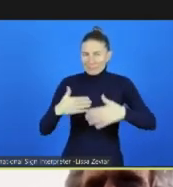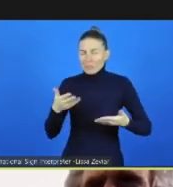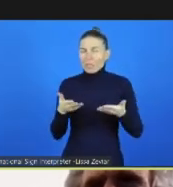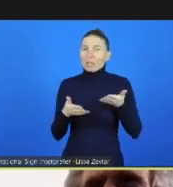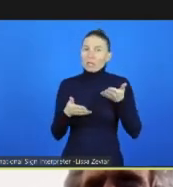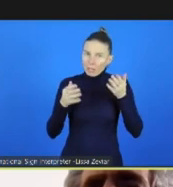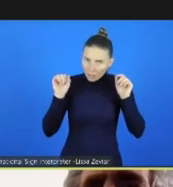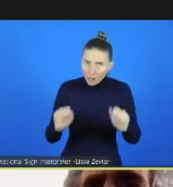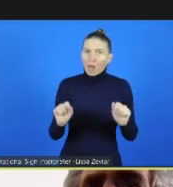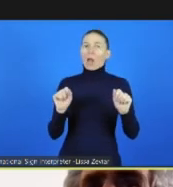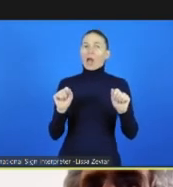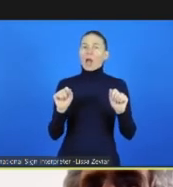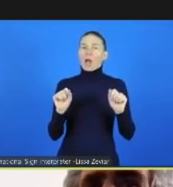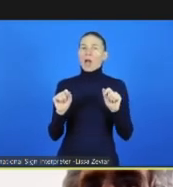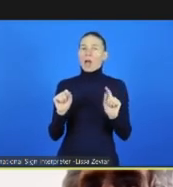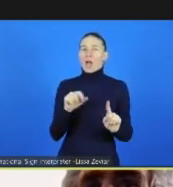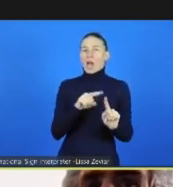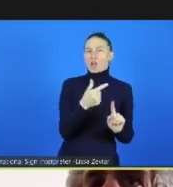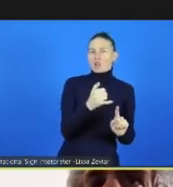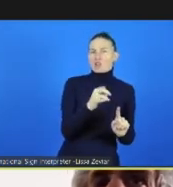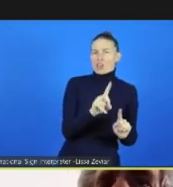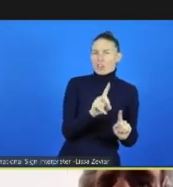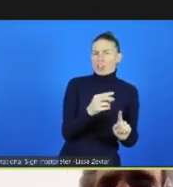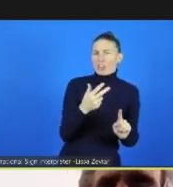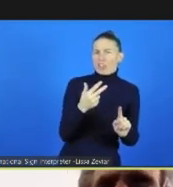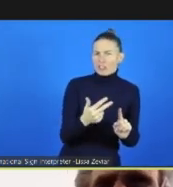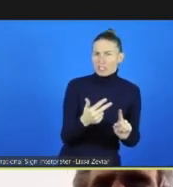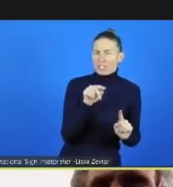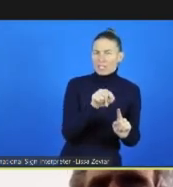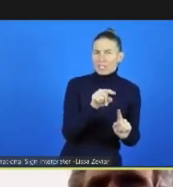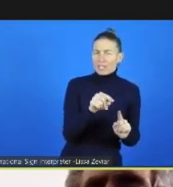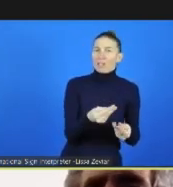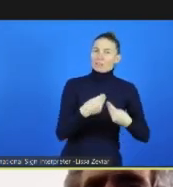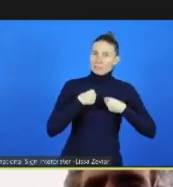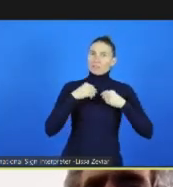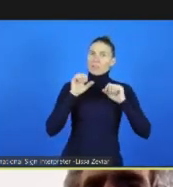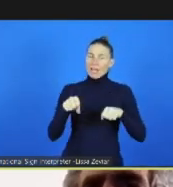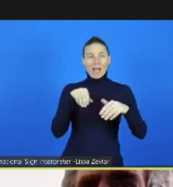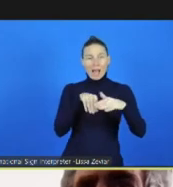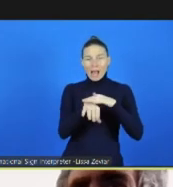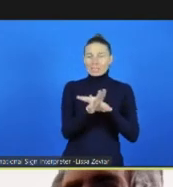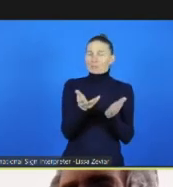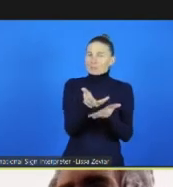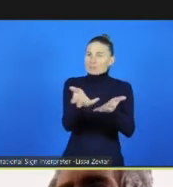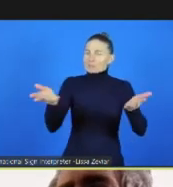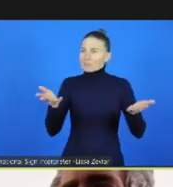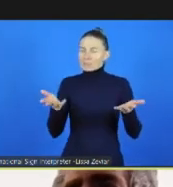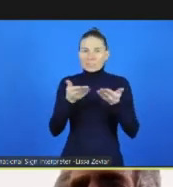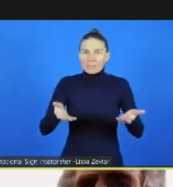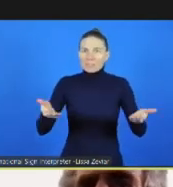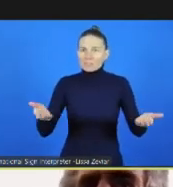you to interact through Grid 3 and similar propositions that give you access to everyday devices. And